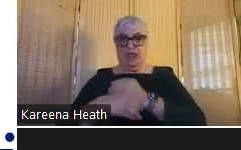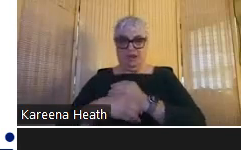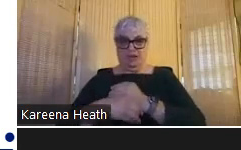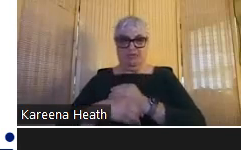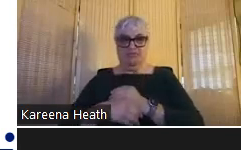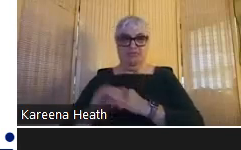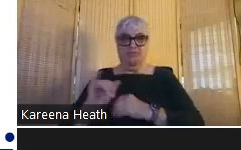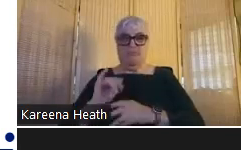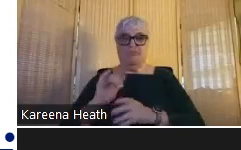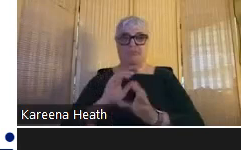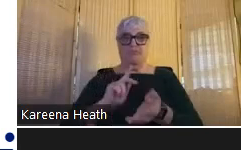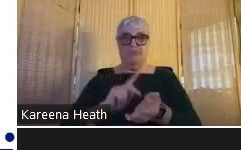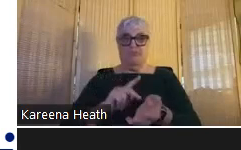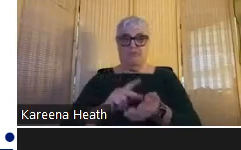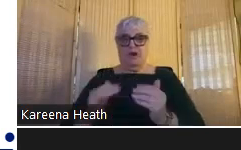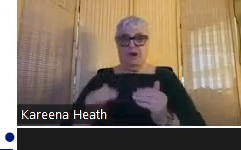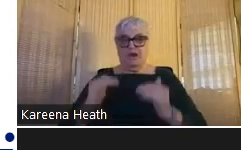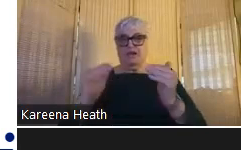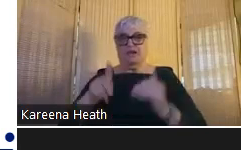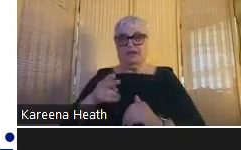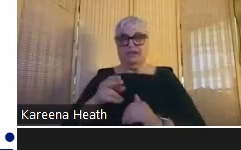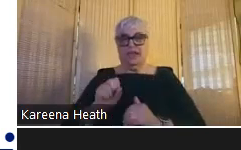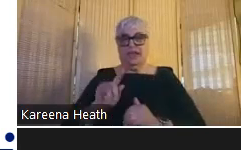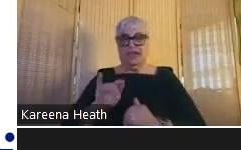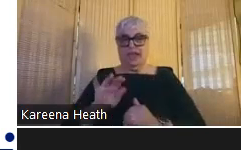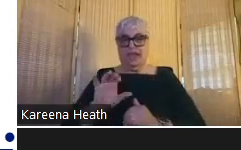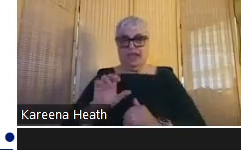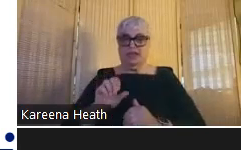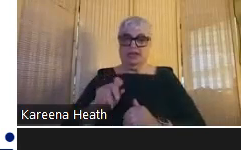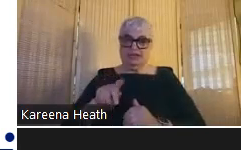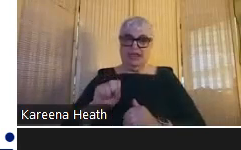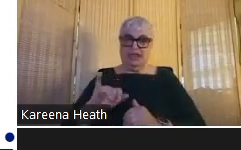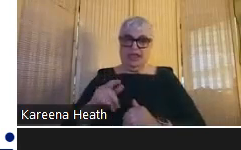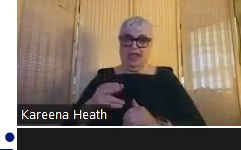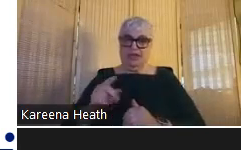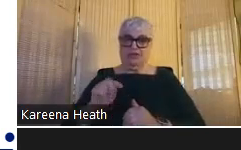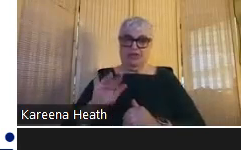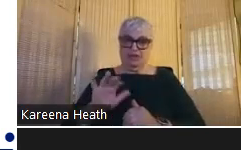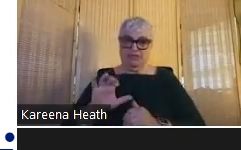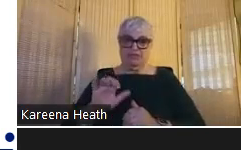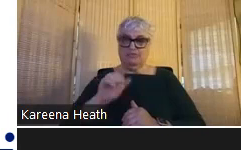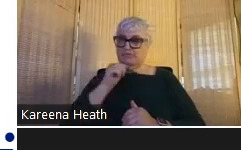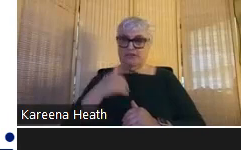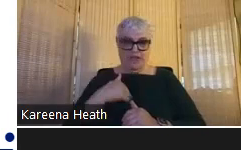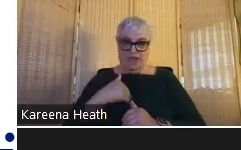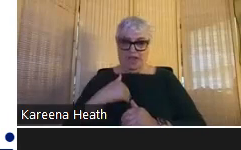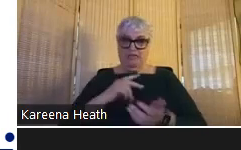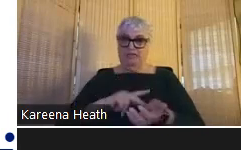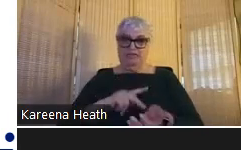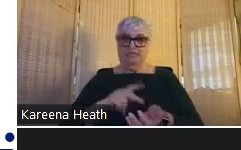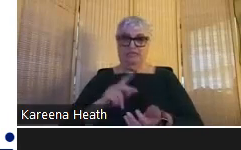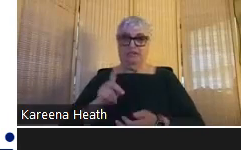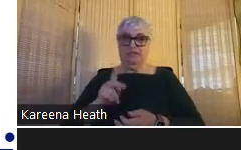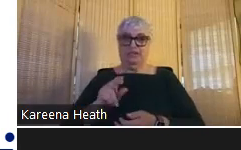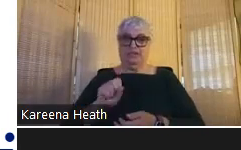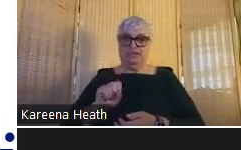well as psychiatric advance directives. If an individual does not have a psychiatric advance directive, but they are interested